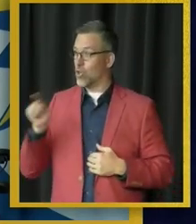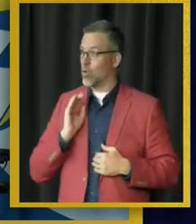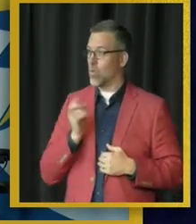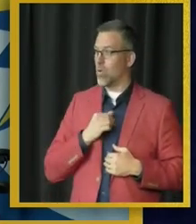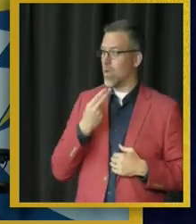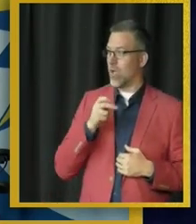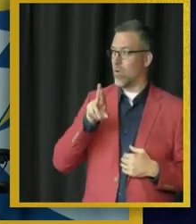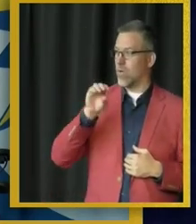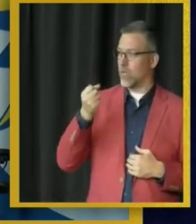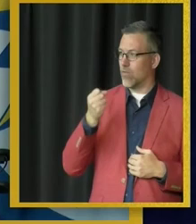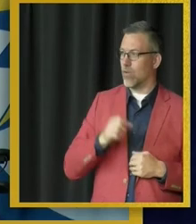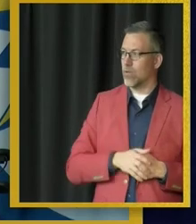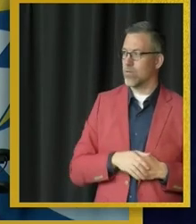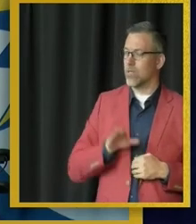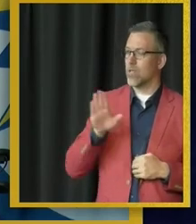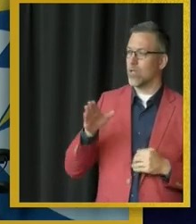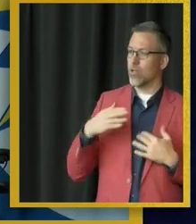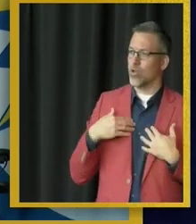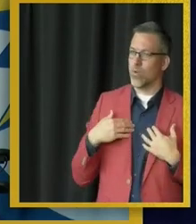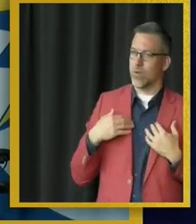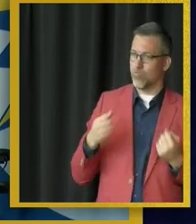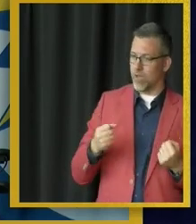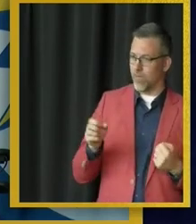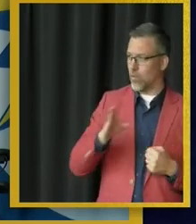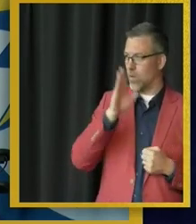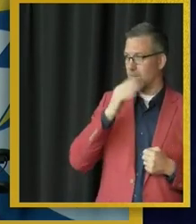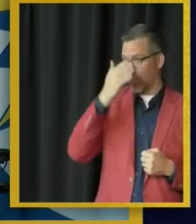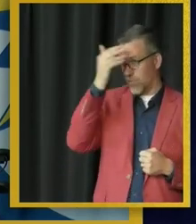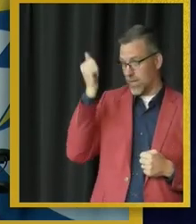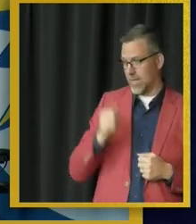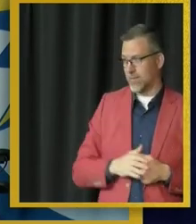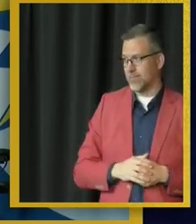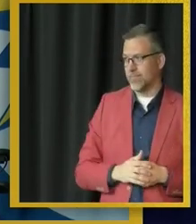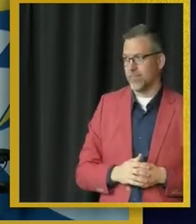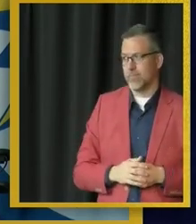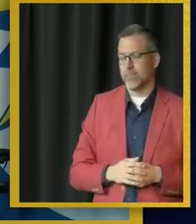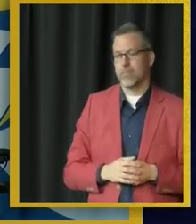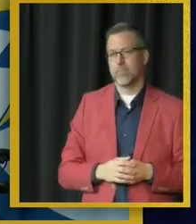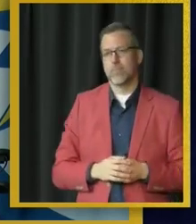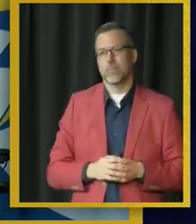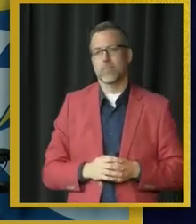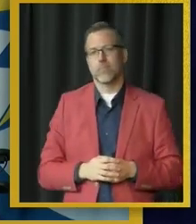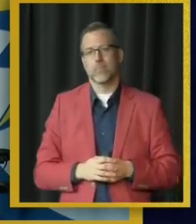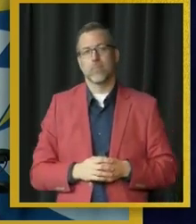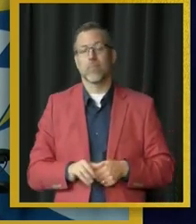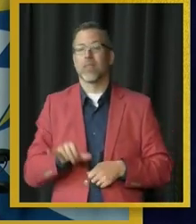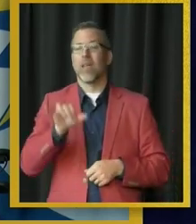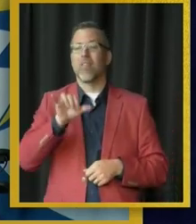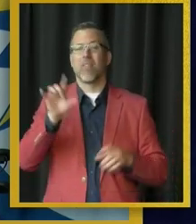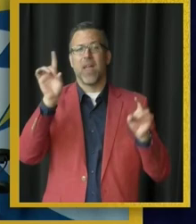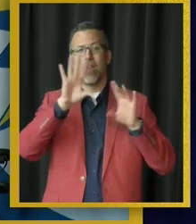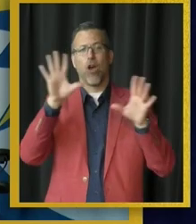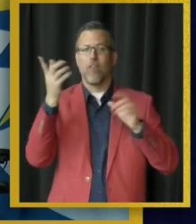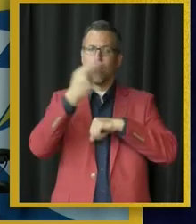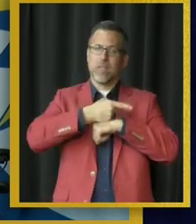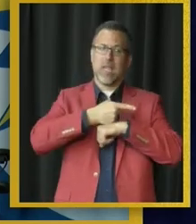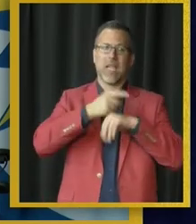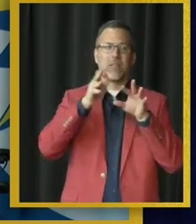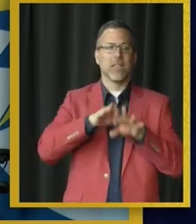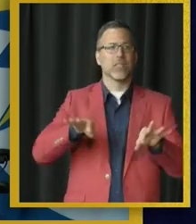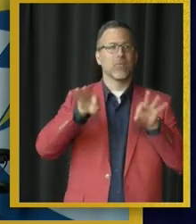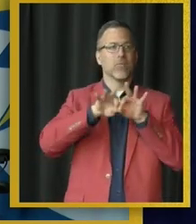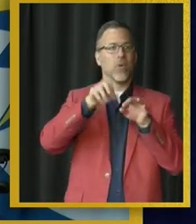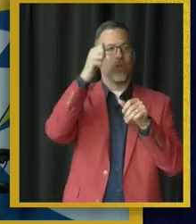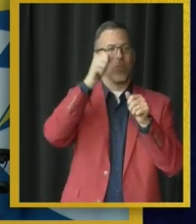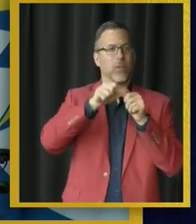heroes, and your bravery will never be forgotten. Now, that tragic day is an important reminder why it's